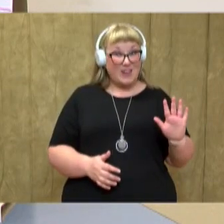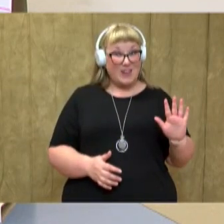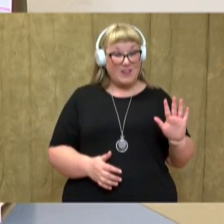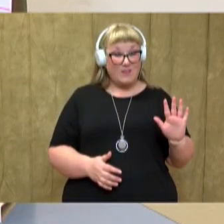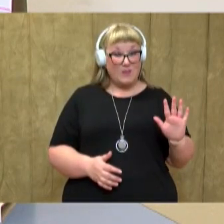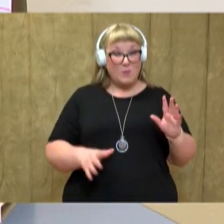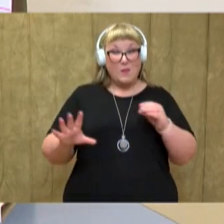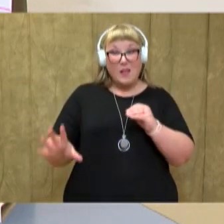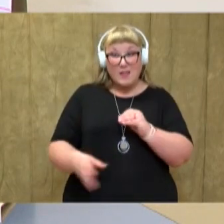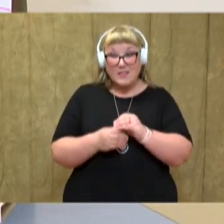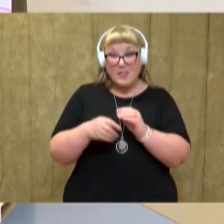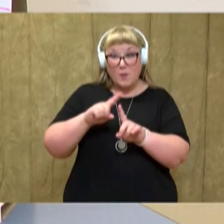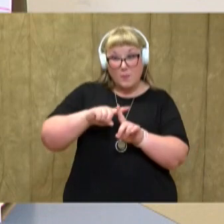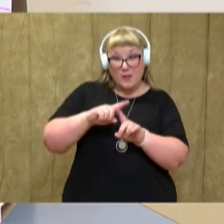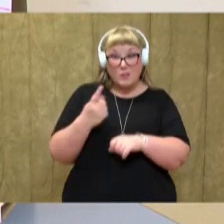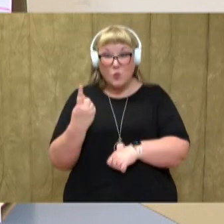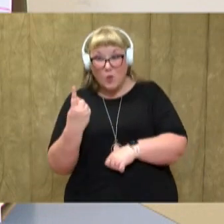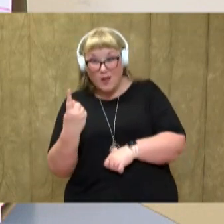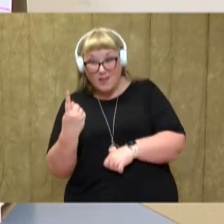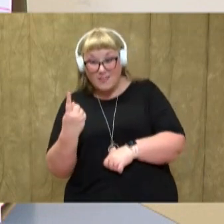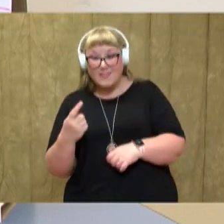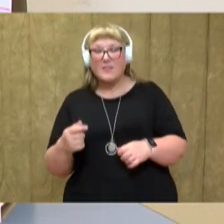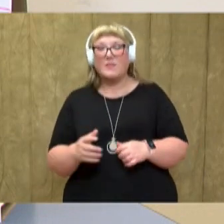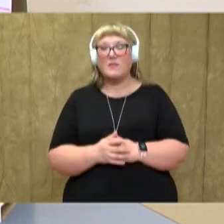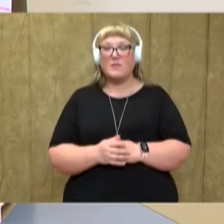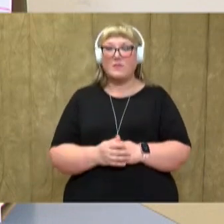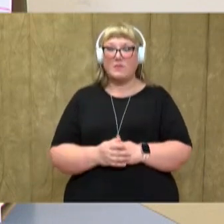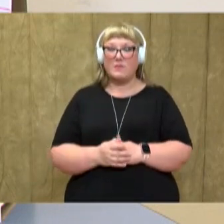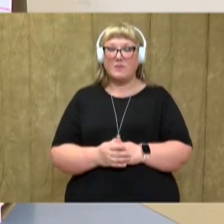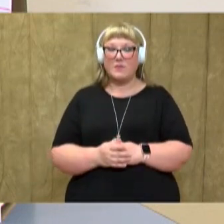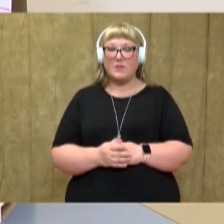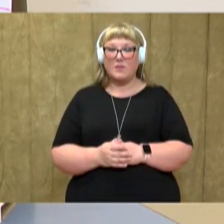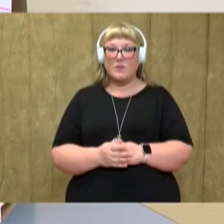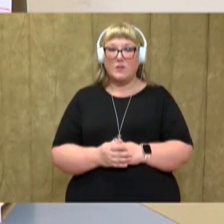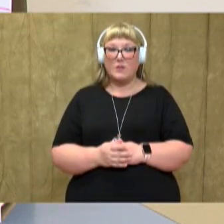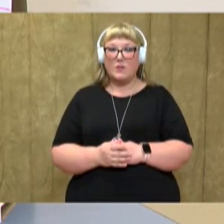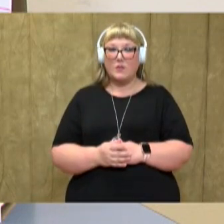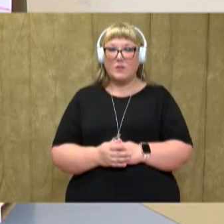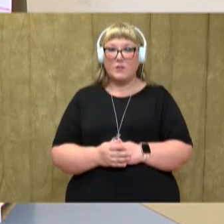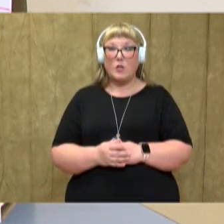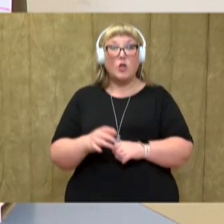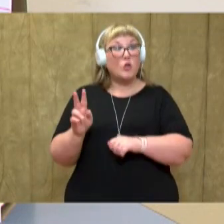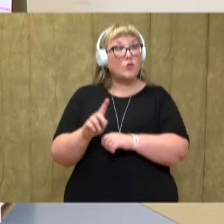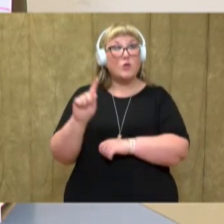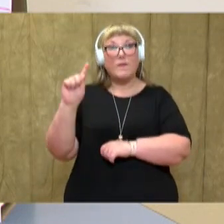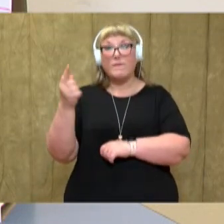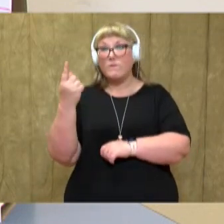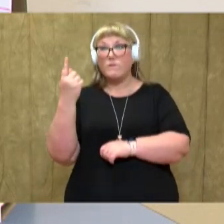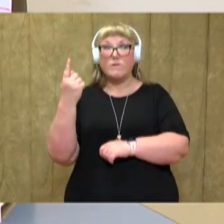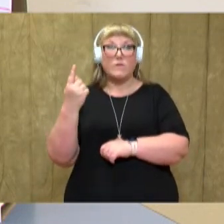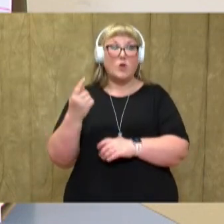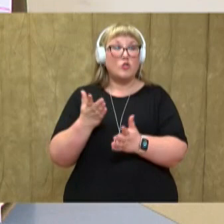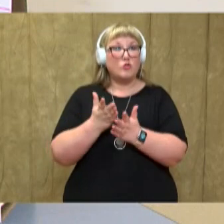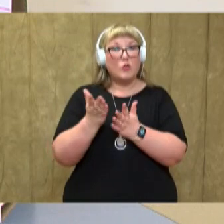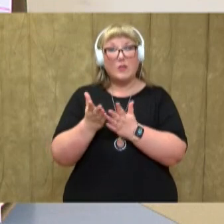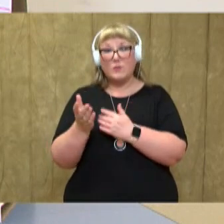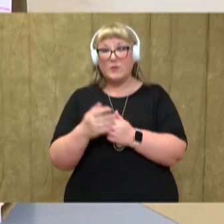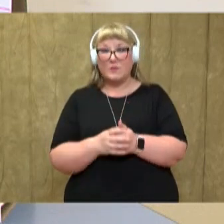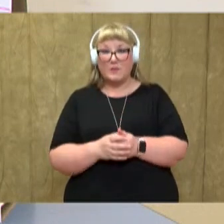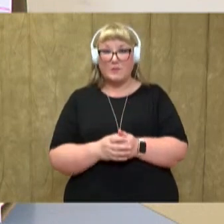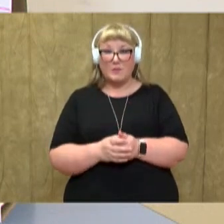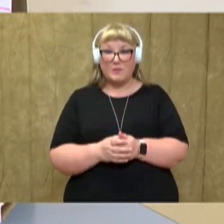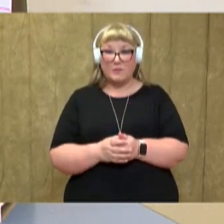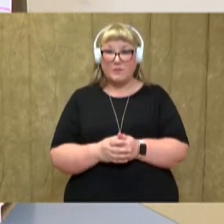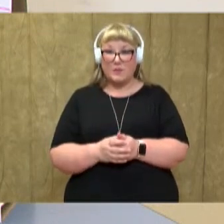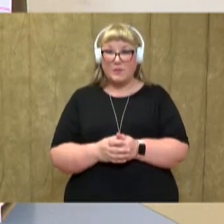5 plus 1. Good job. So let's use our first strategy to make our ice cream in